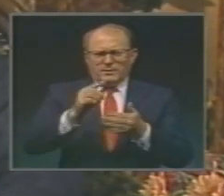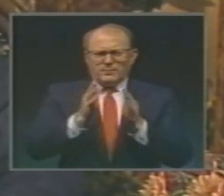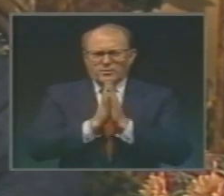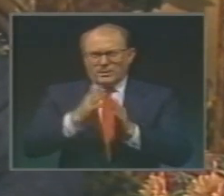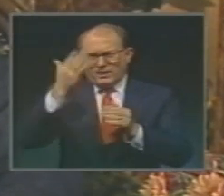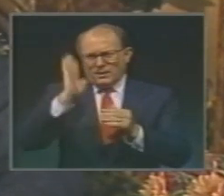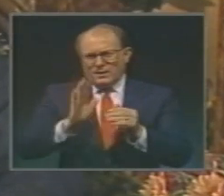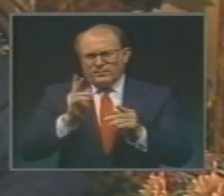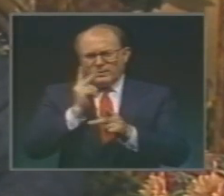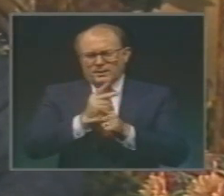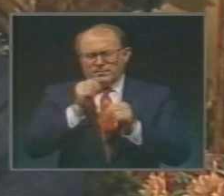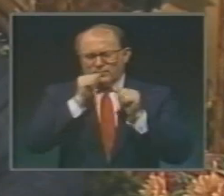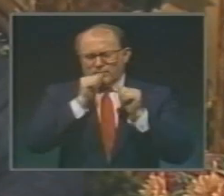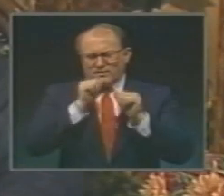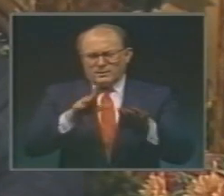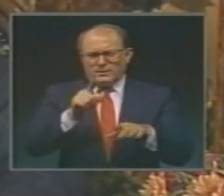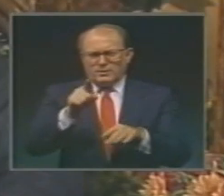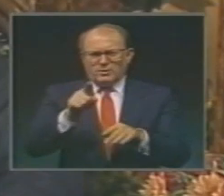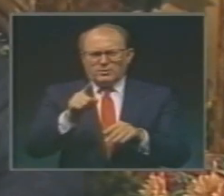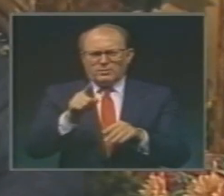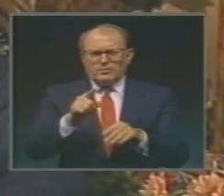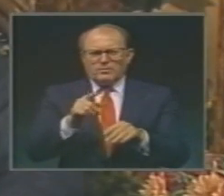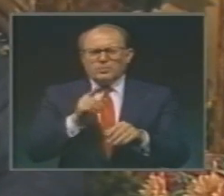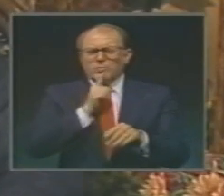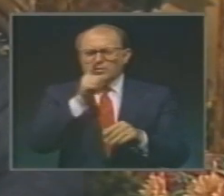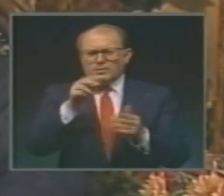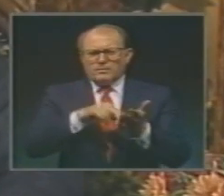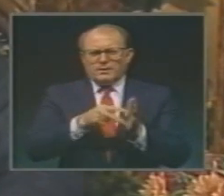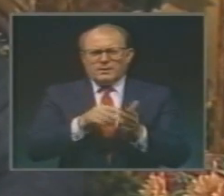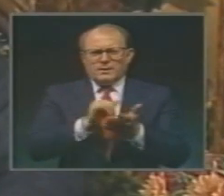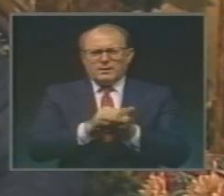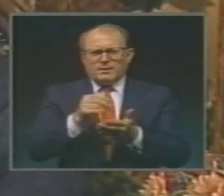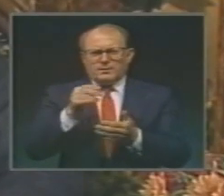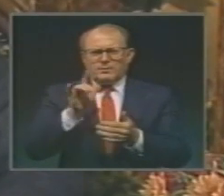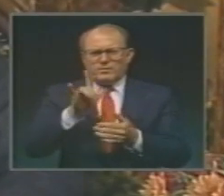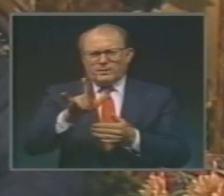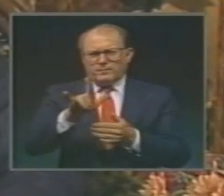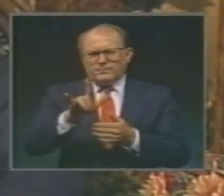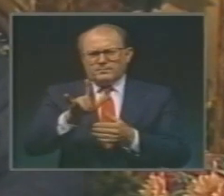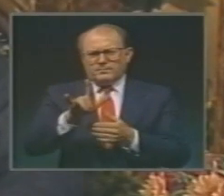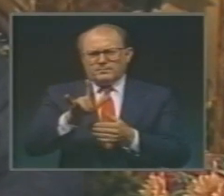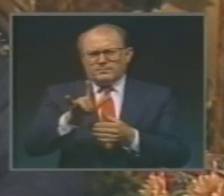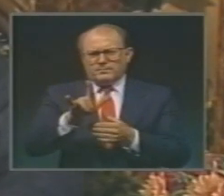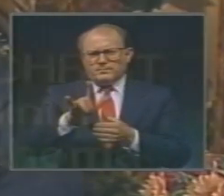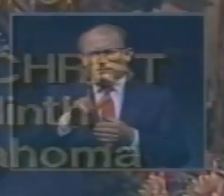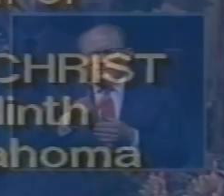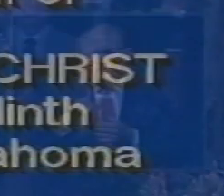God will keep on blessing you. I really mean it. We do love you.